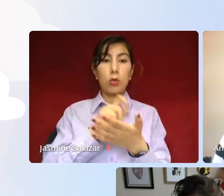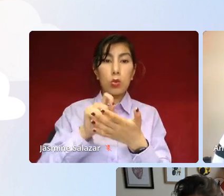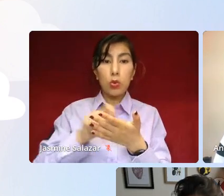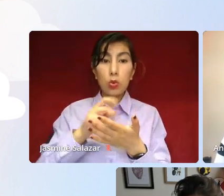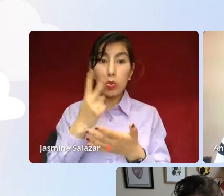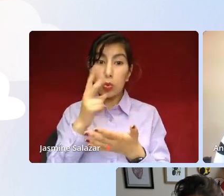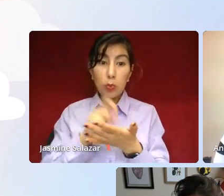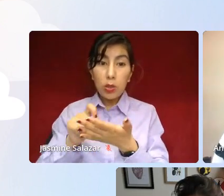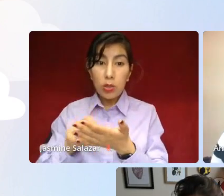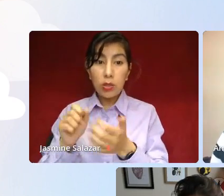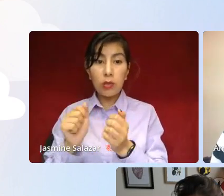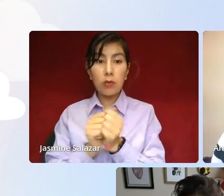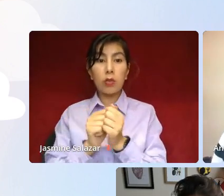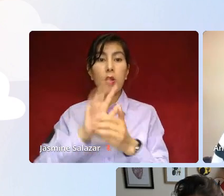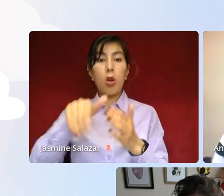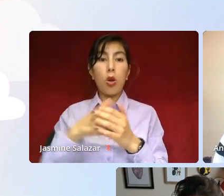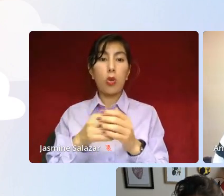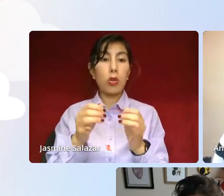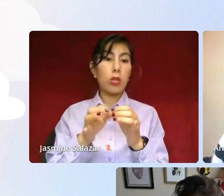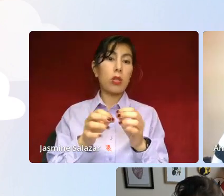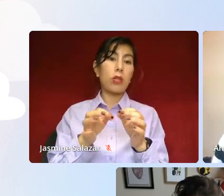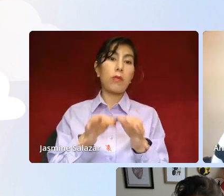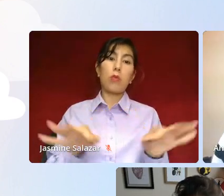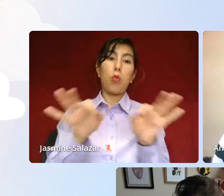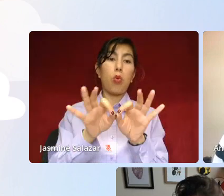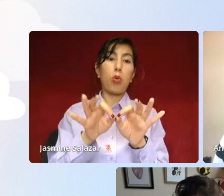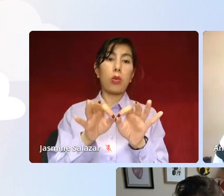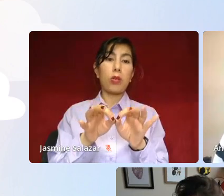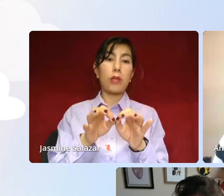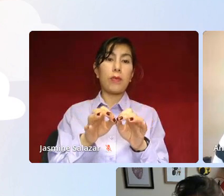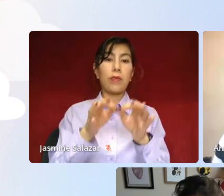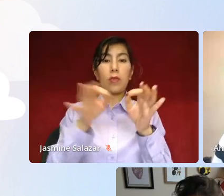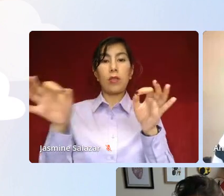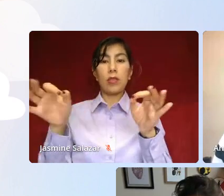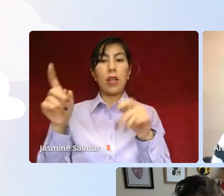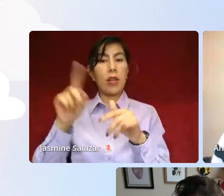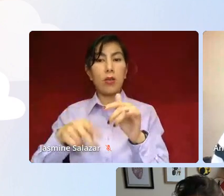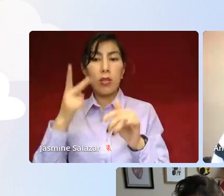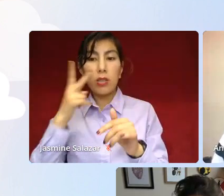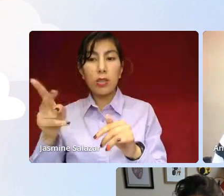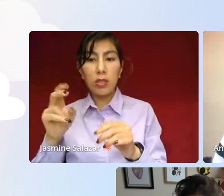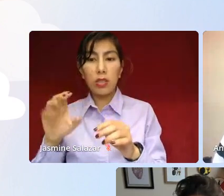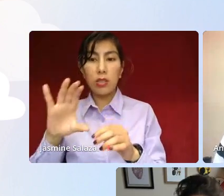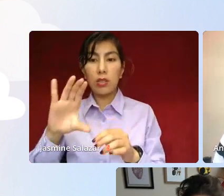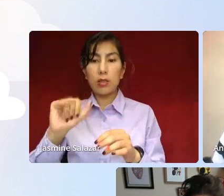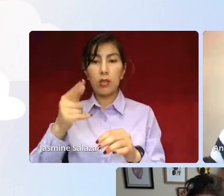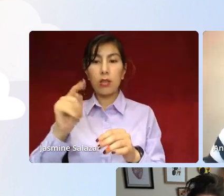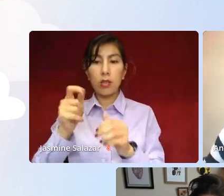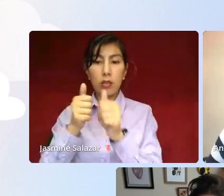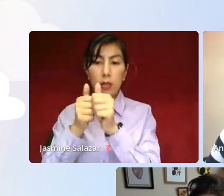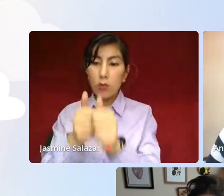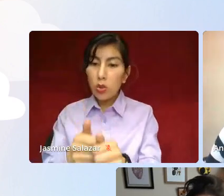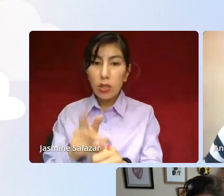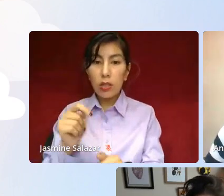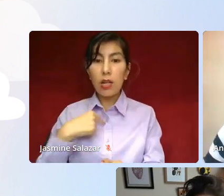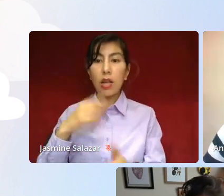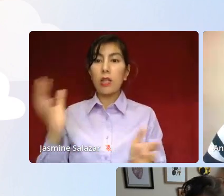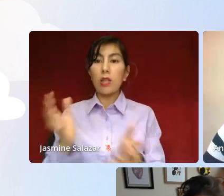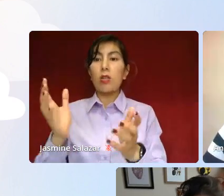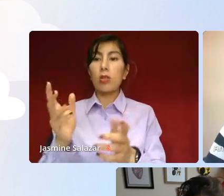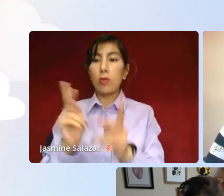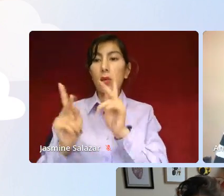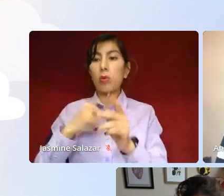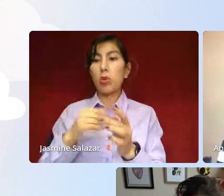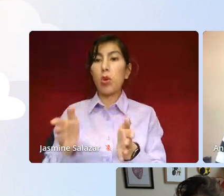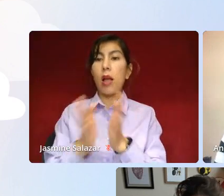key phrases and the love that you got. I don't think you're able to see the chat. I'm tracking on it. I also encourage folks, ask